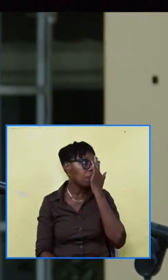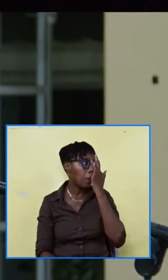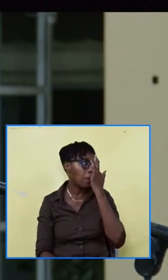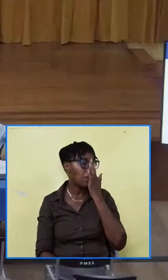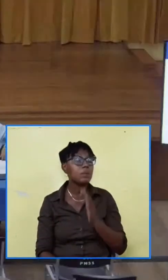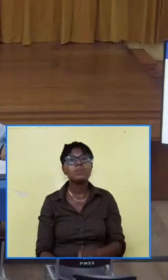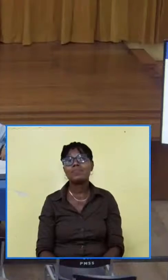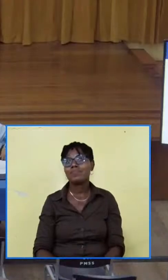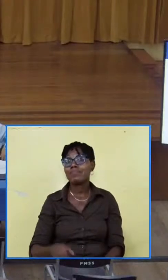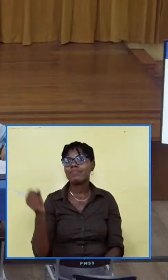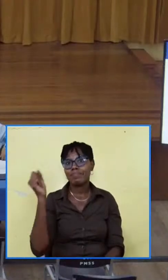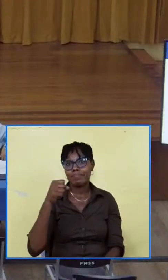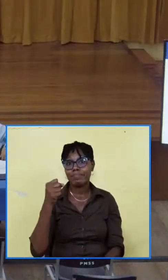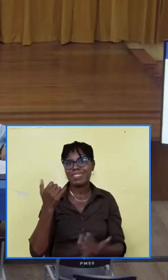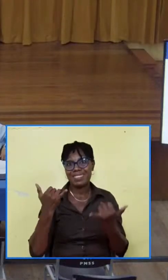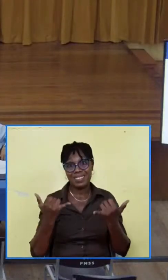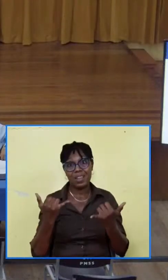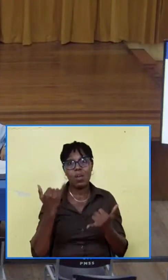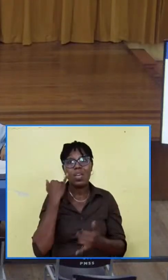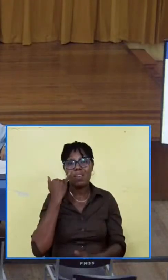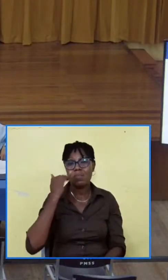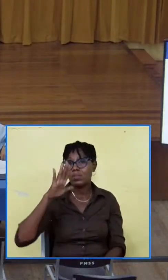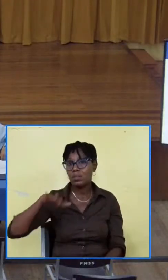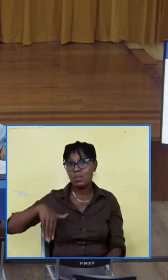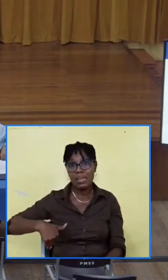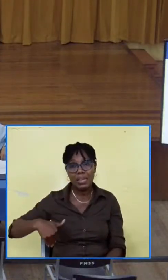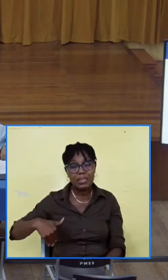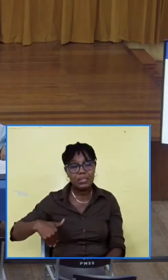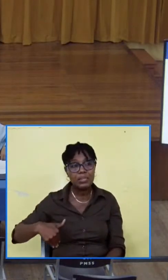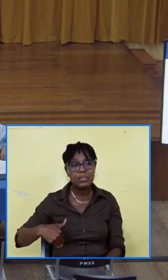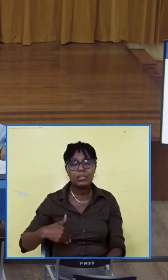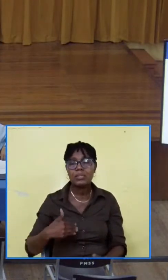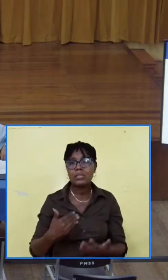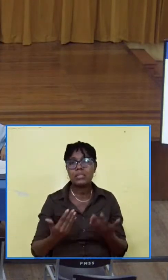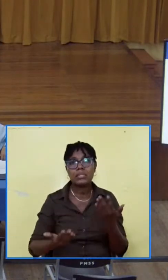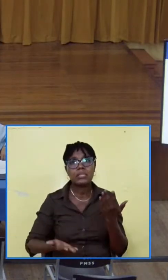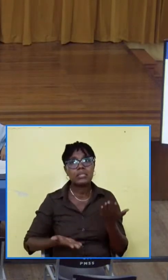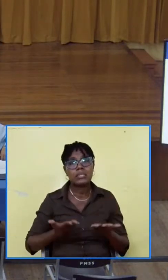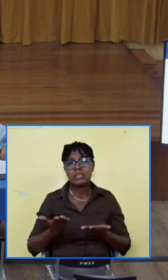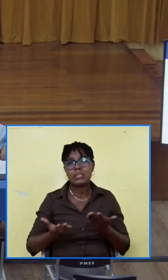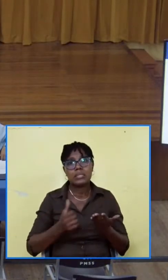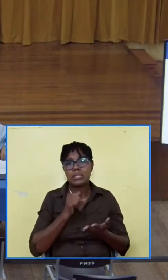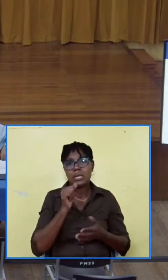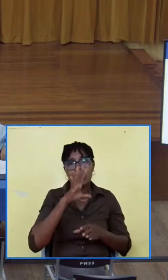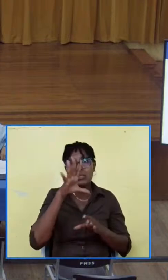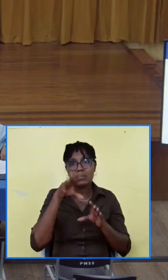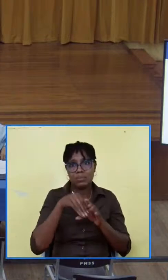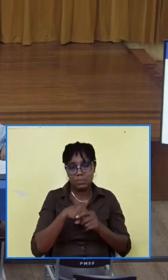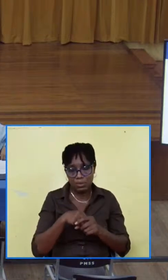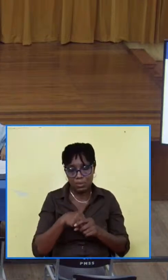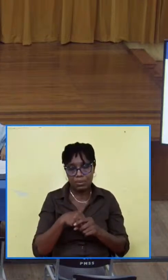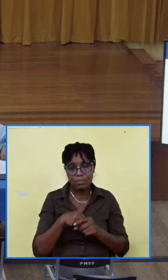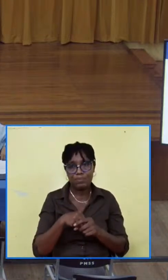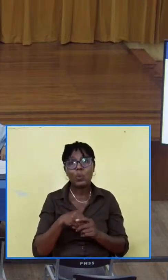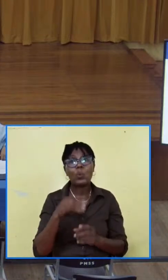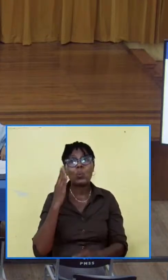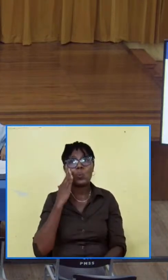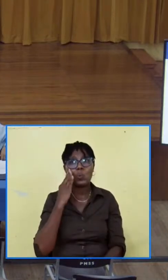Yes, if it is late at present, it does not come. We recognize this anomaly in